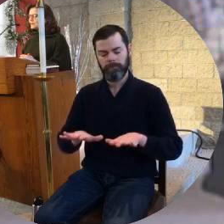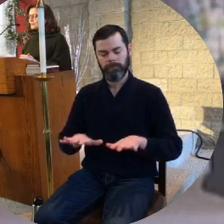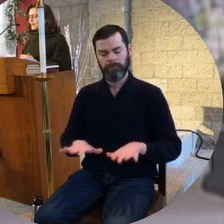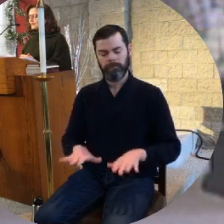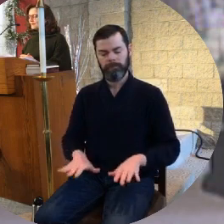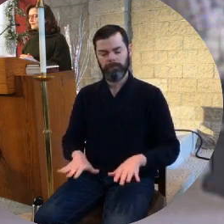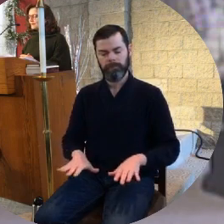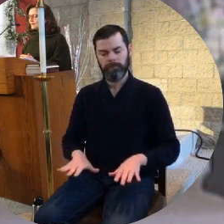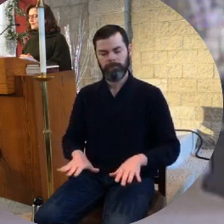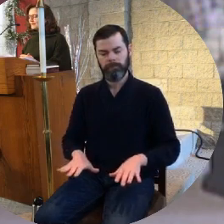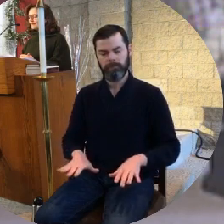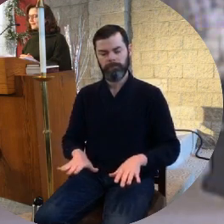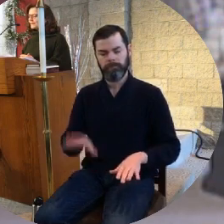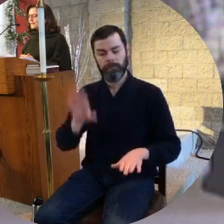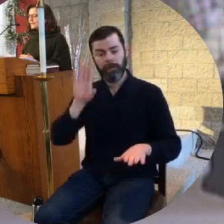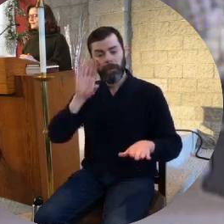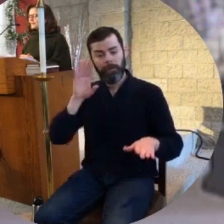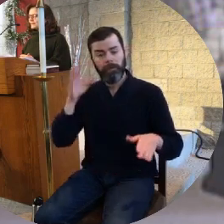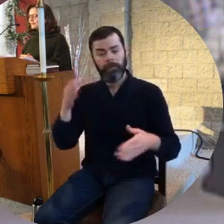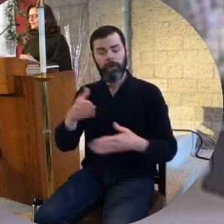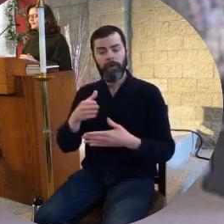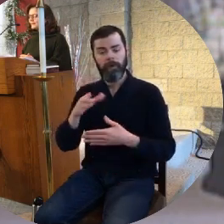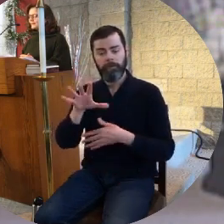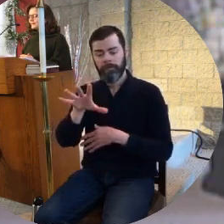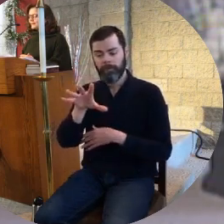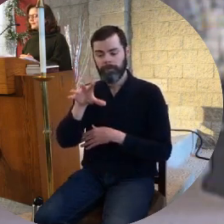Focus on your breath in